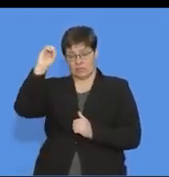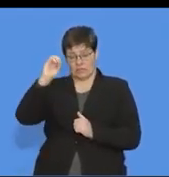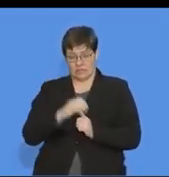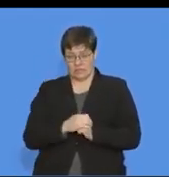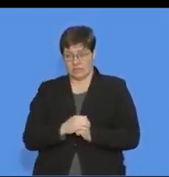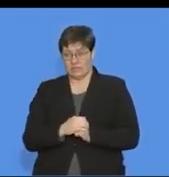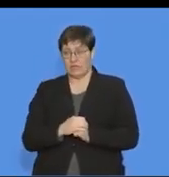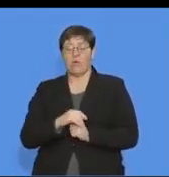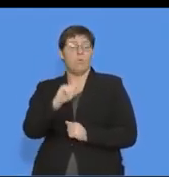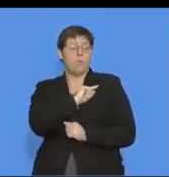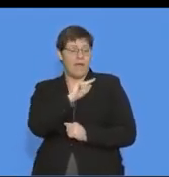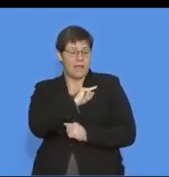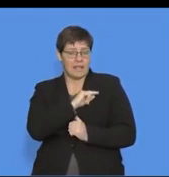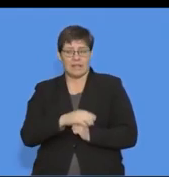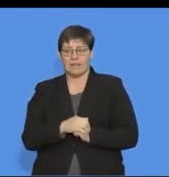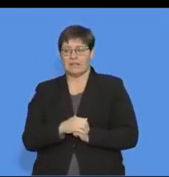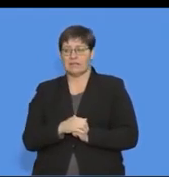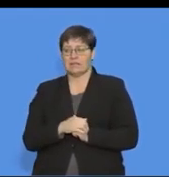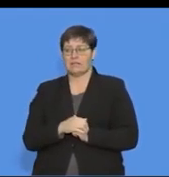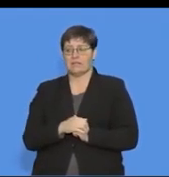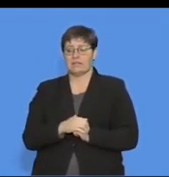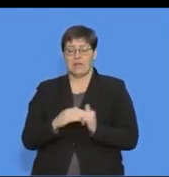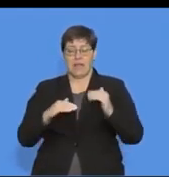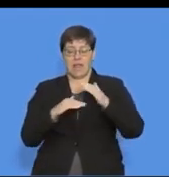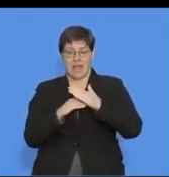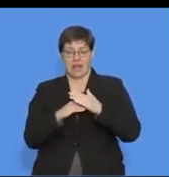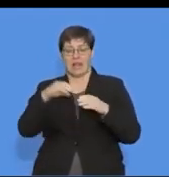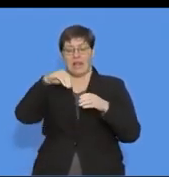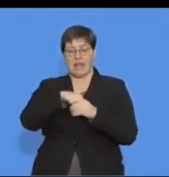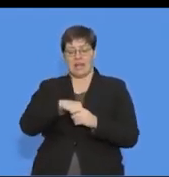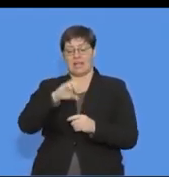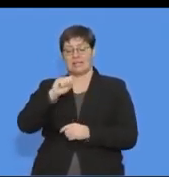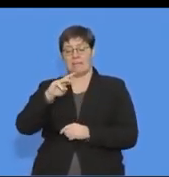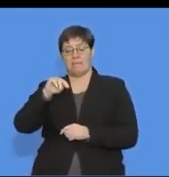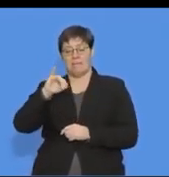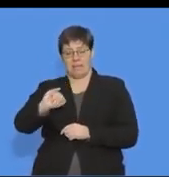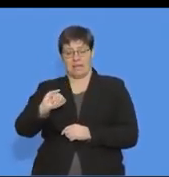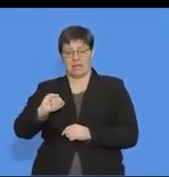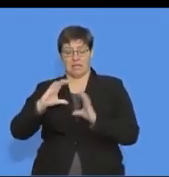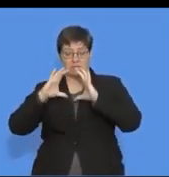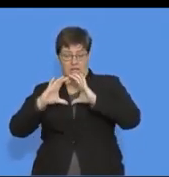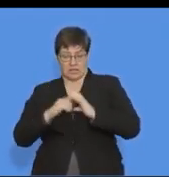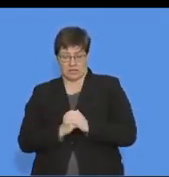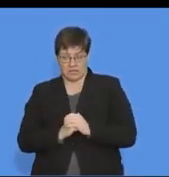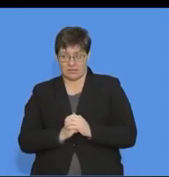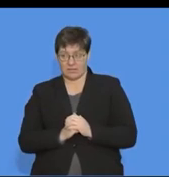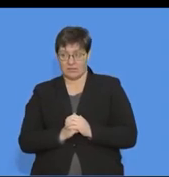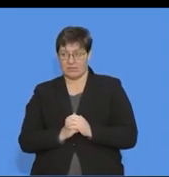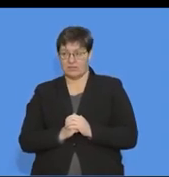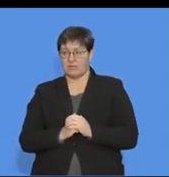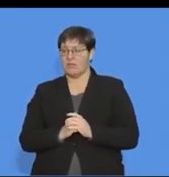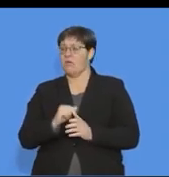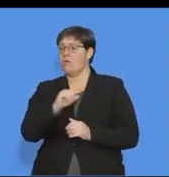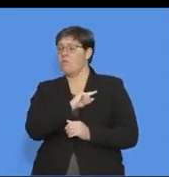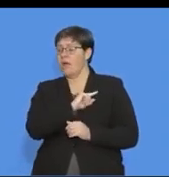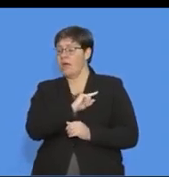right? And my reason for this will be angle in a semicircle, right? Semicircle, because by the way,